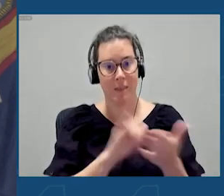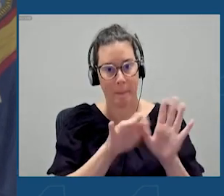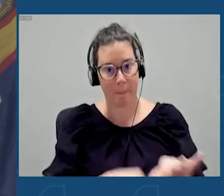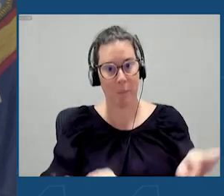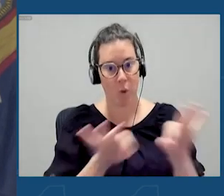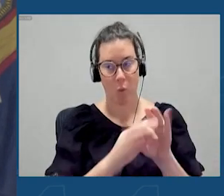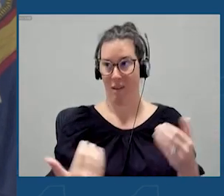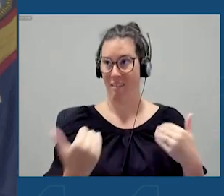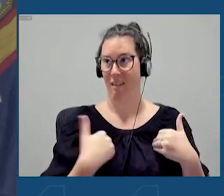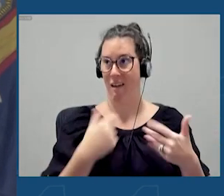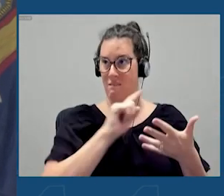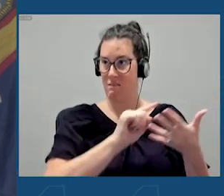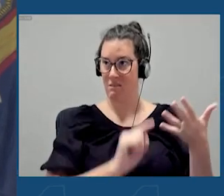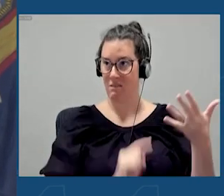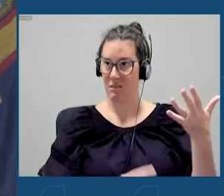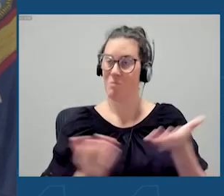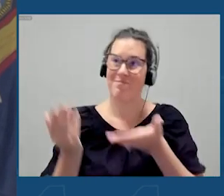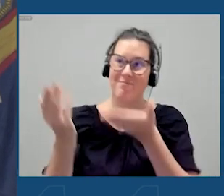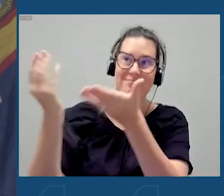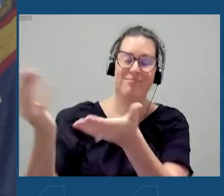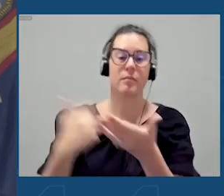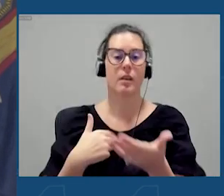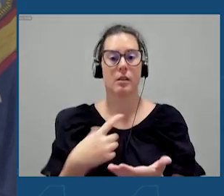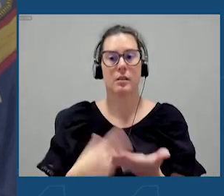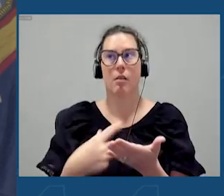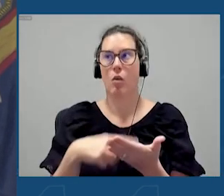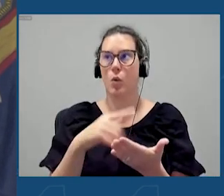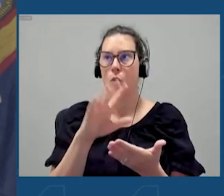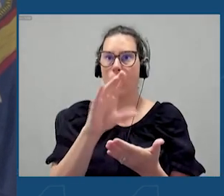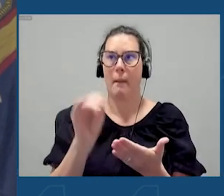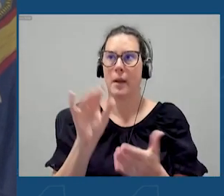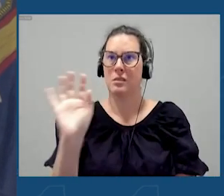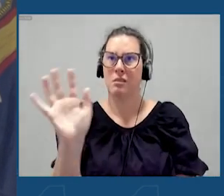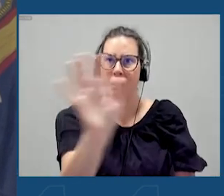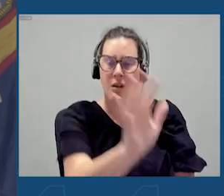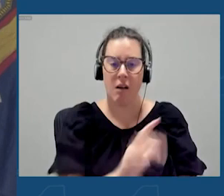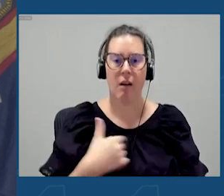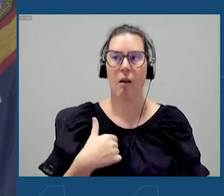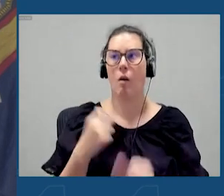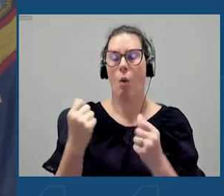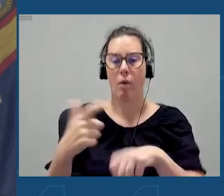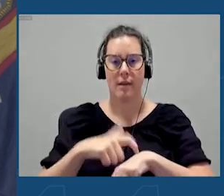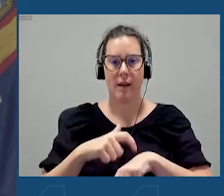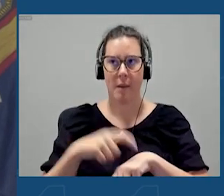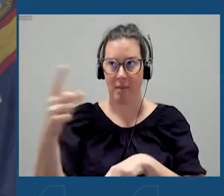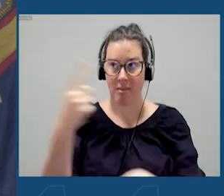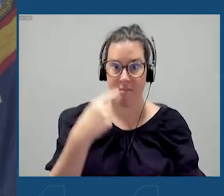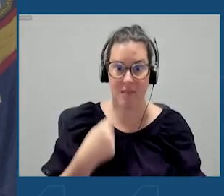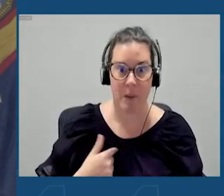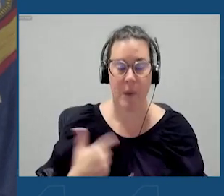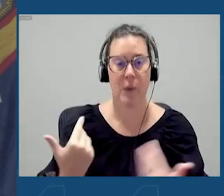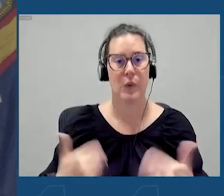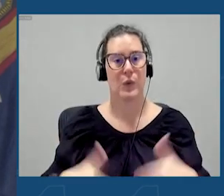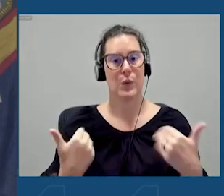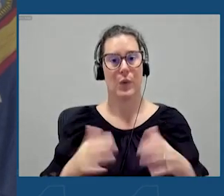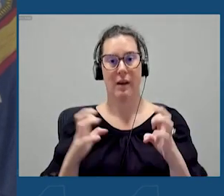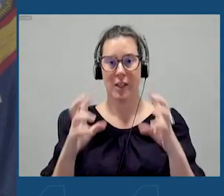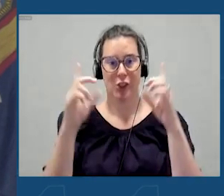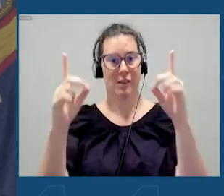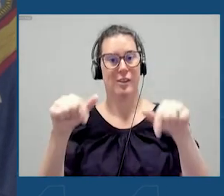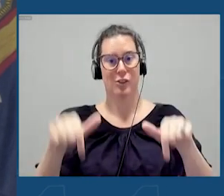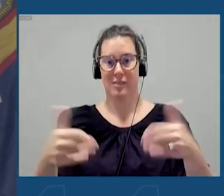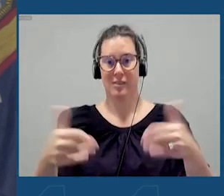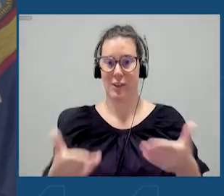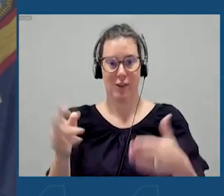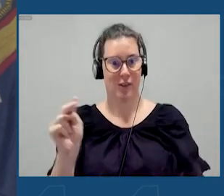here. I talk to companies from all over the country all the time. They point out to me how extraordinary our educational institutions here are